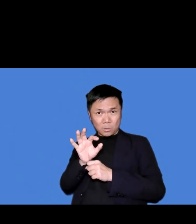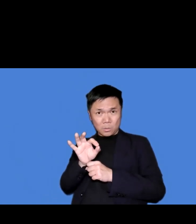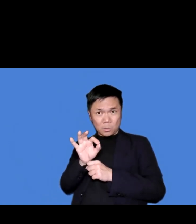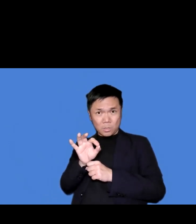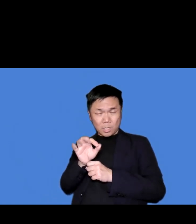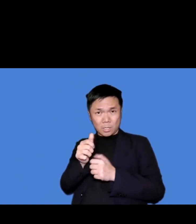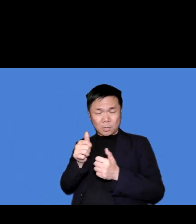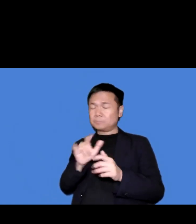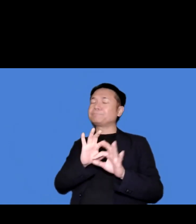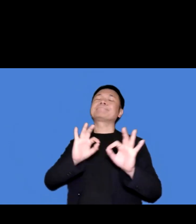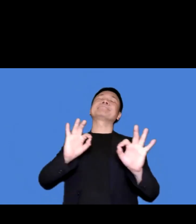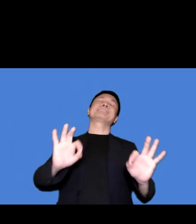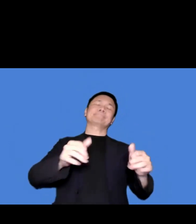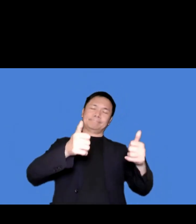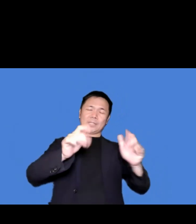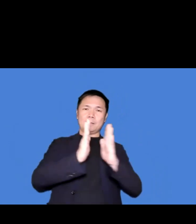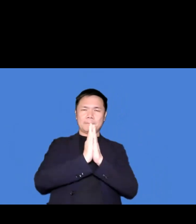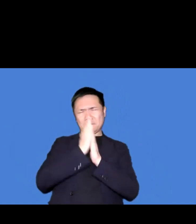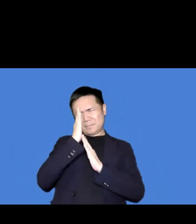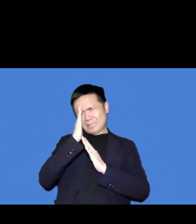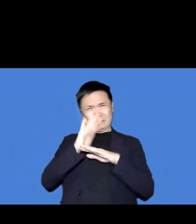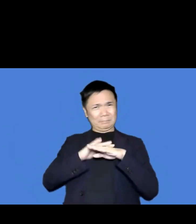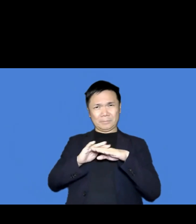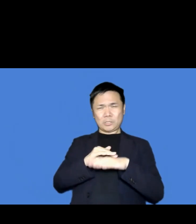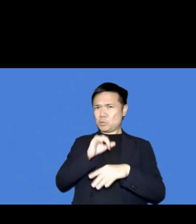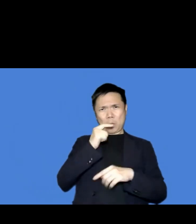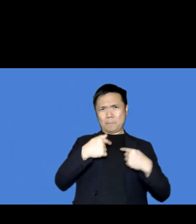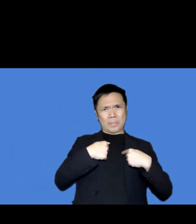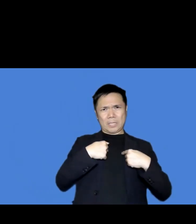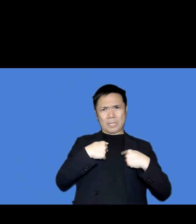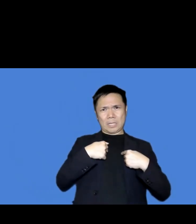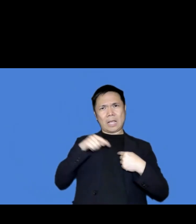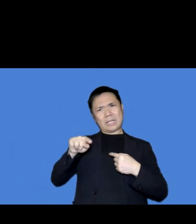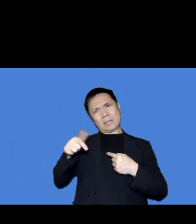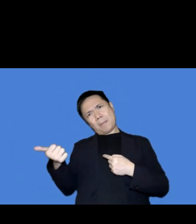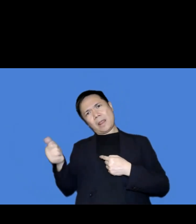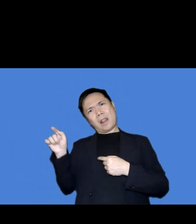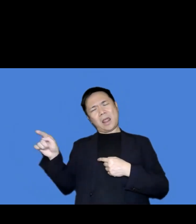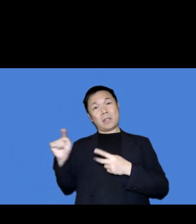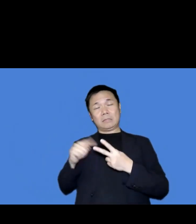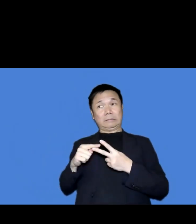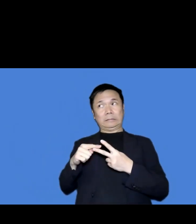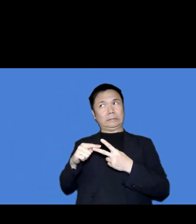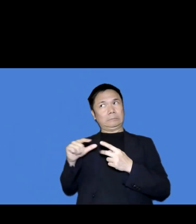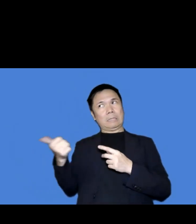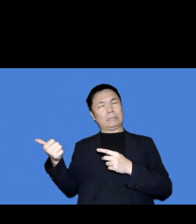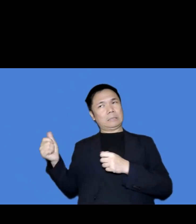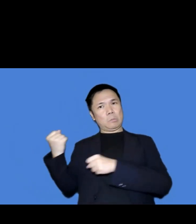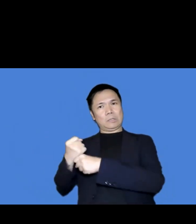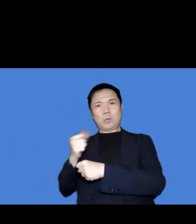Yeah, all set. Sorry, it's not me. I think it's Zarka, my colleague. Should I